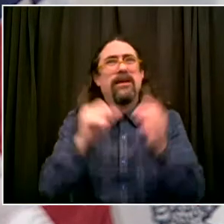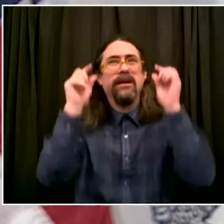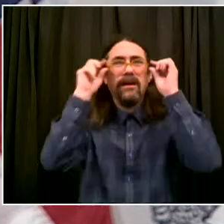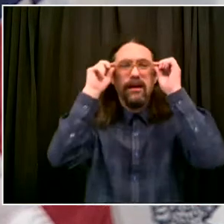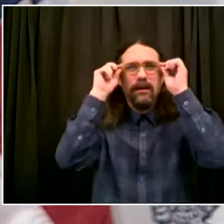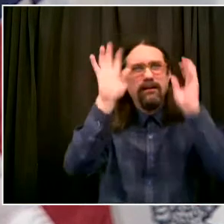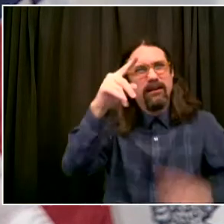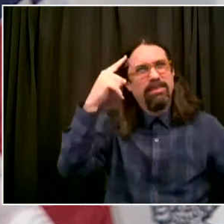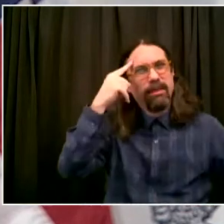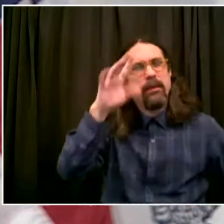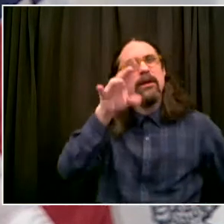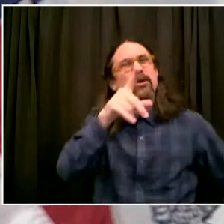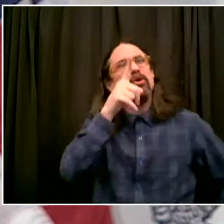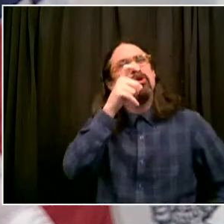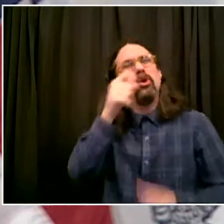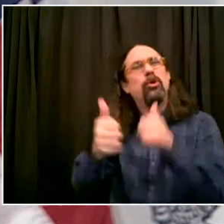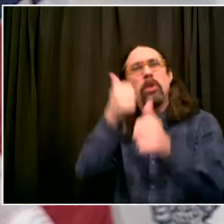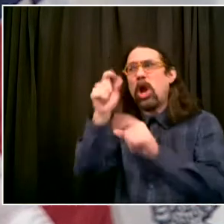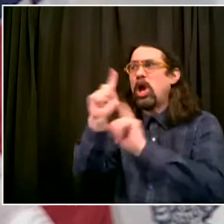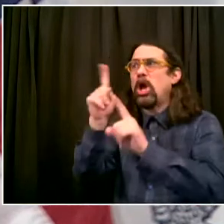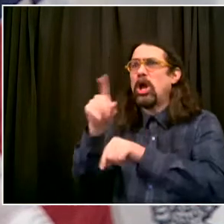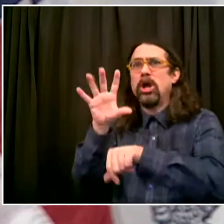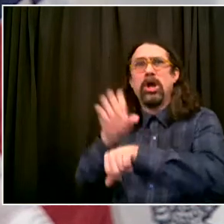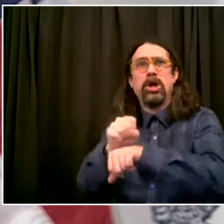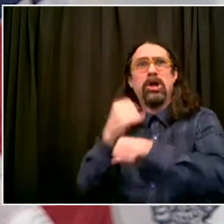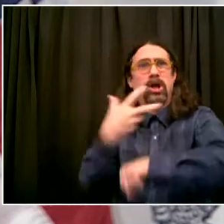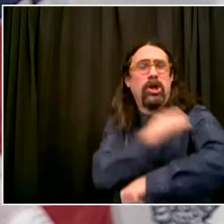snow. So we're going to turn quickly to